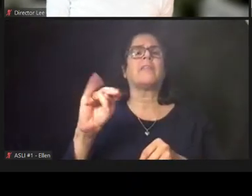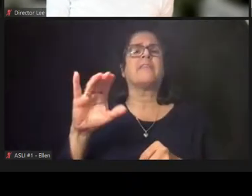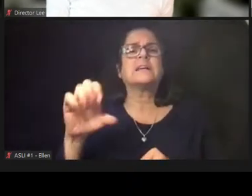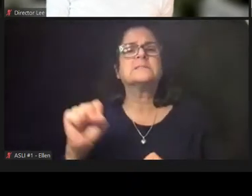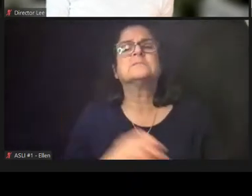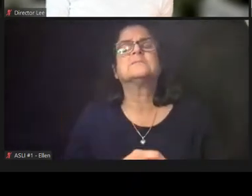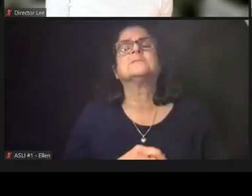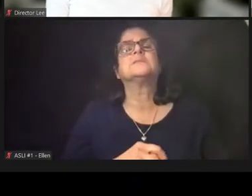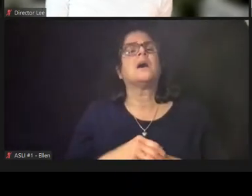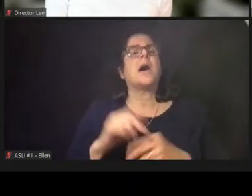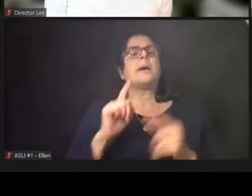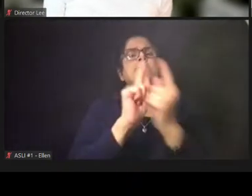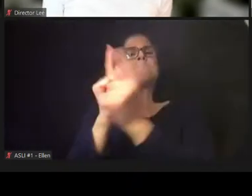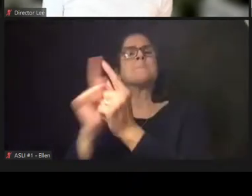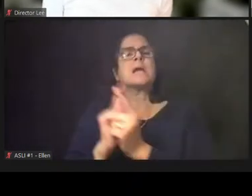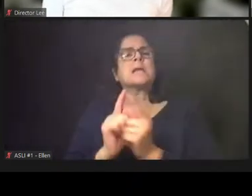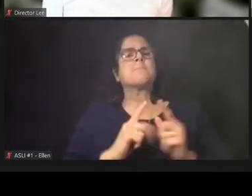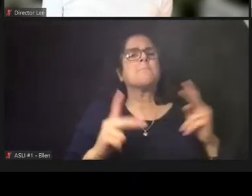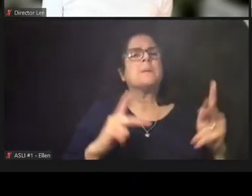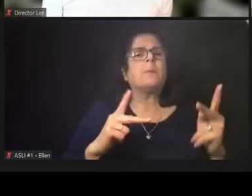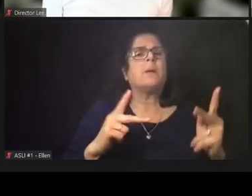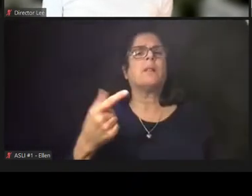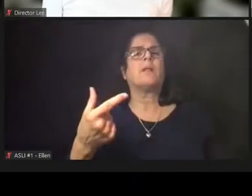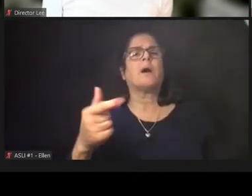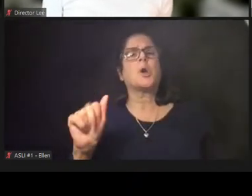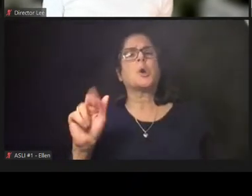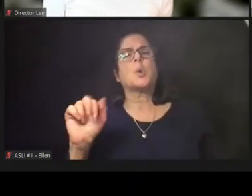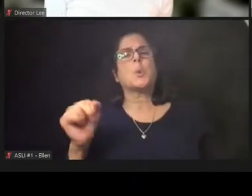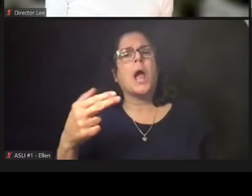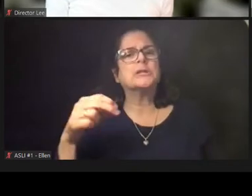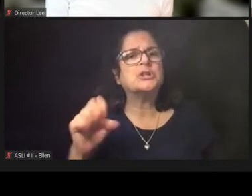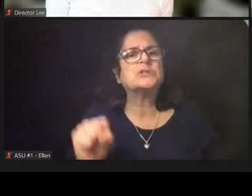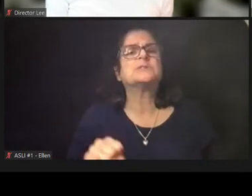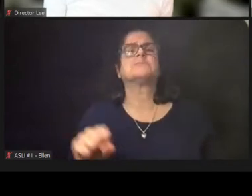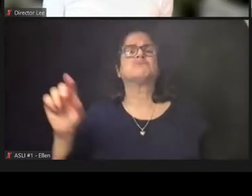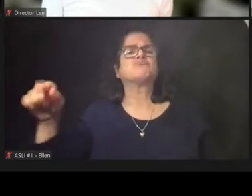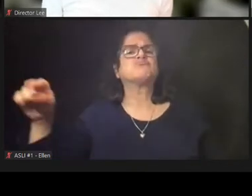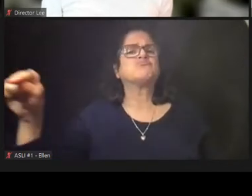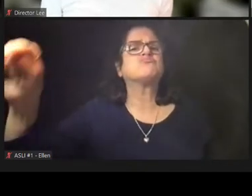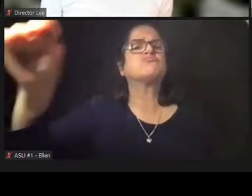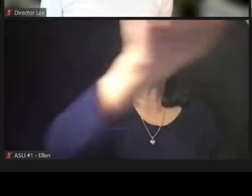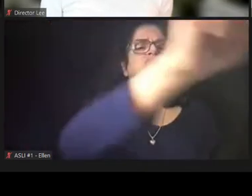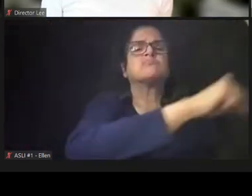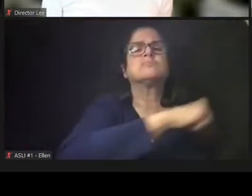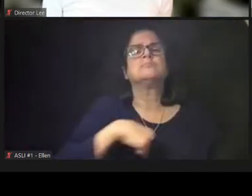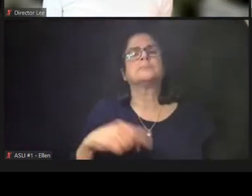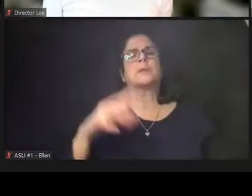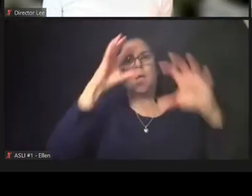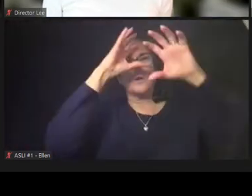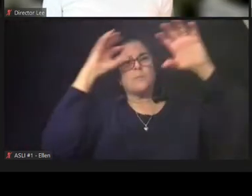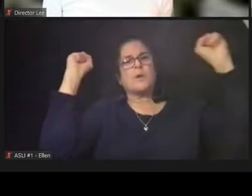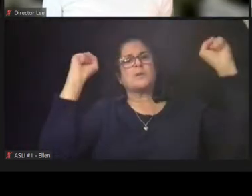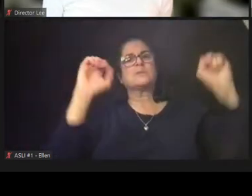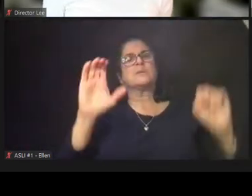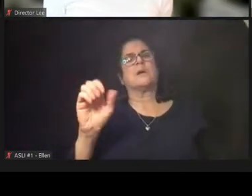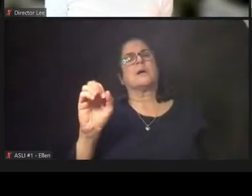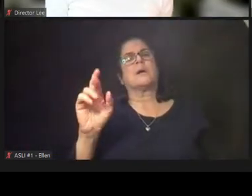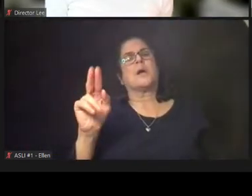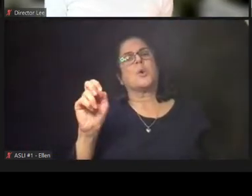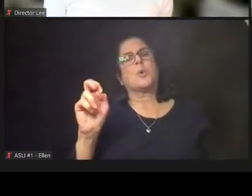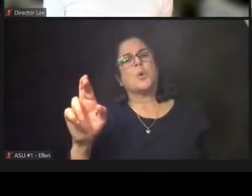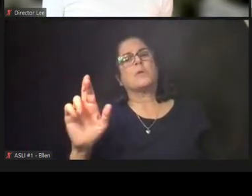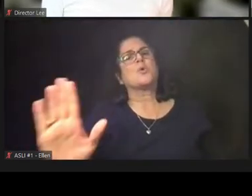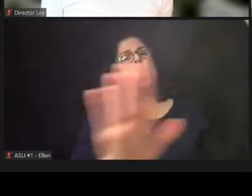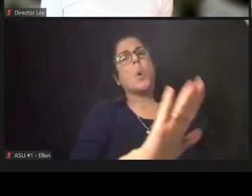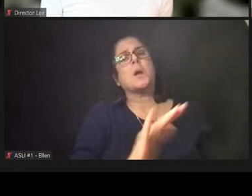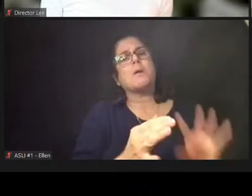and the field and just the hundreds of people I've worked with. But President Carter, I take your comments to